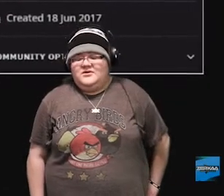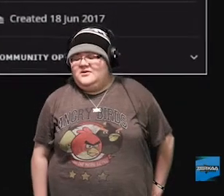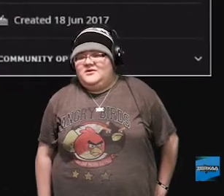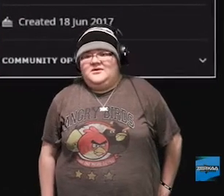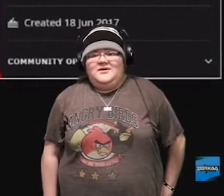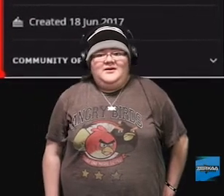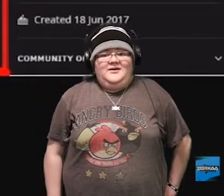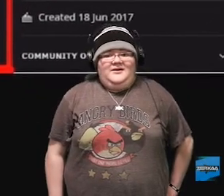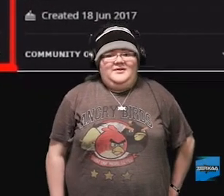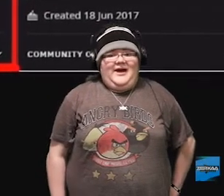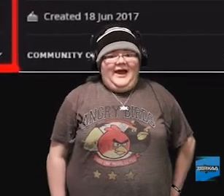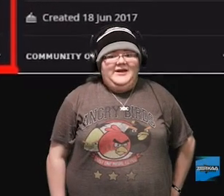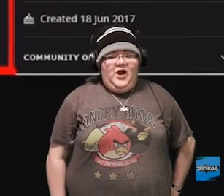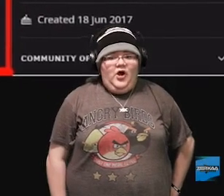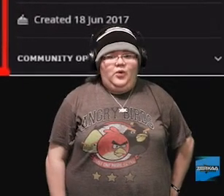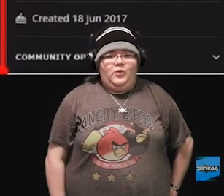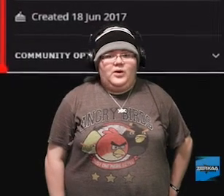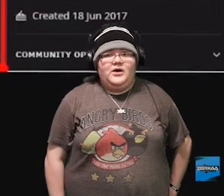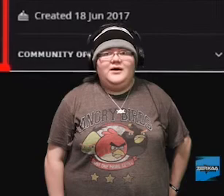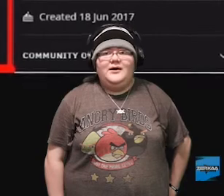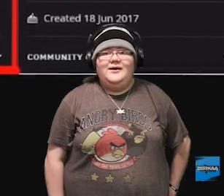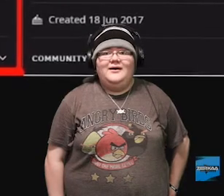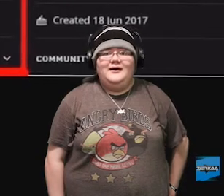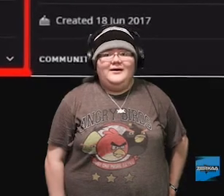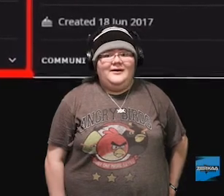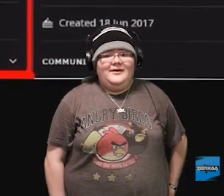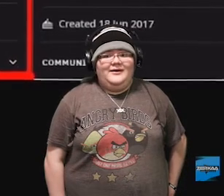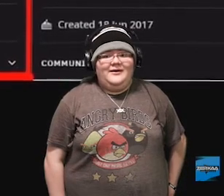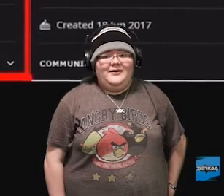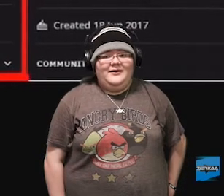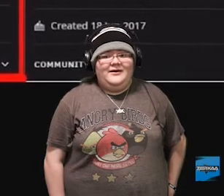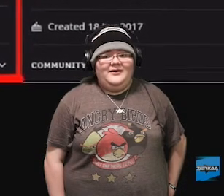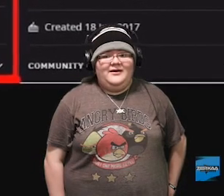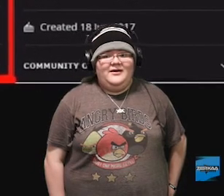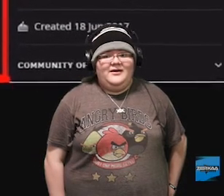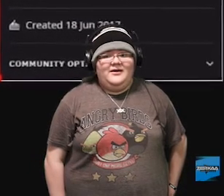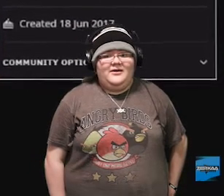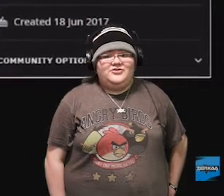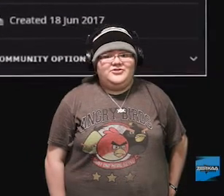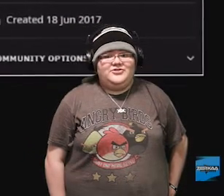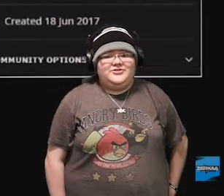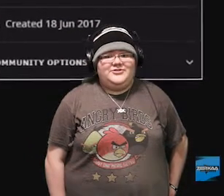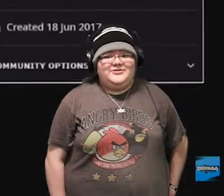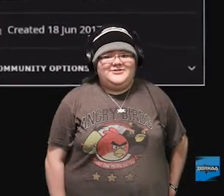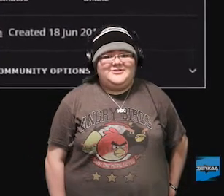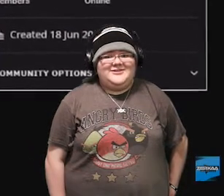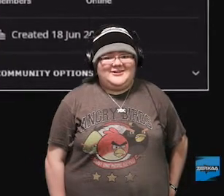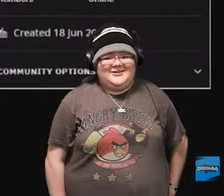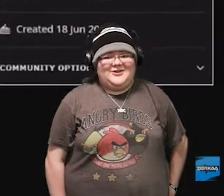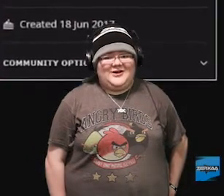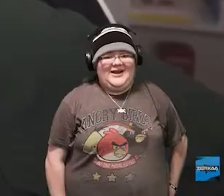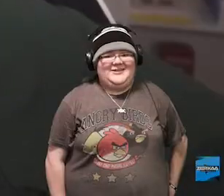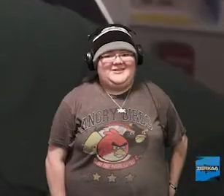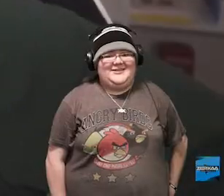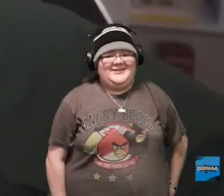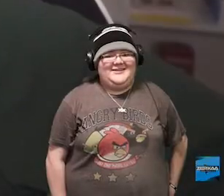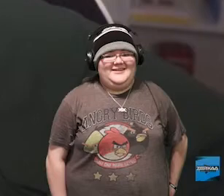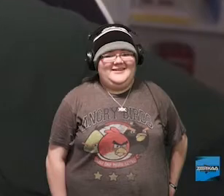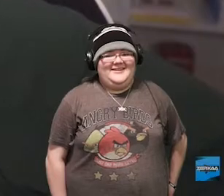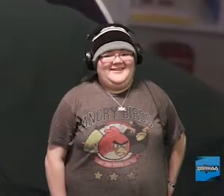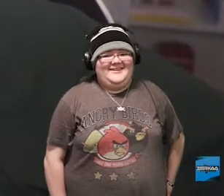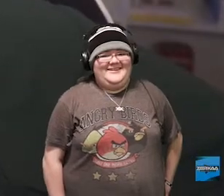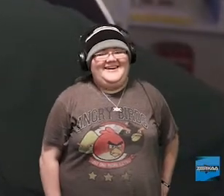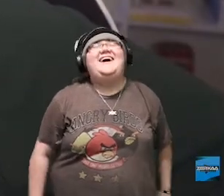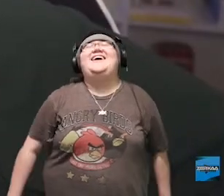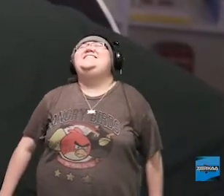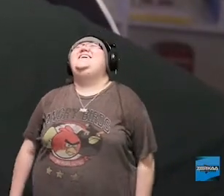Me, 2012. I know. But this is before the Sidemen were even a thing. And I was out here with a subreddit. Jesus Christ. Started from the top, now